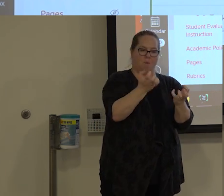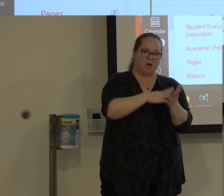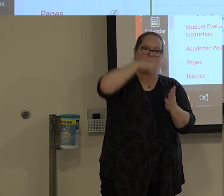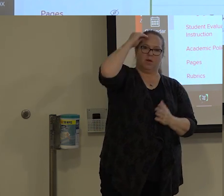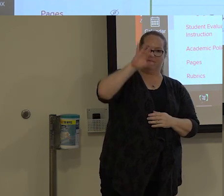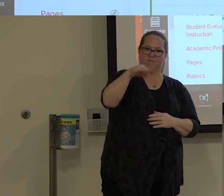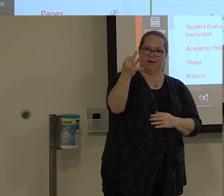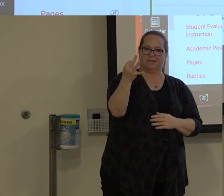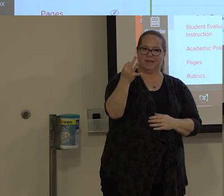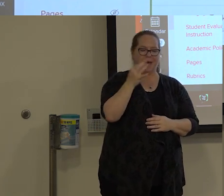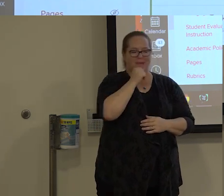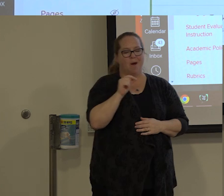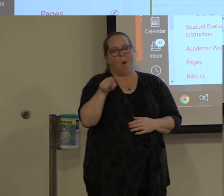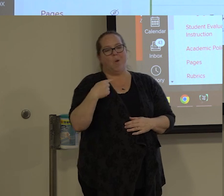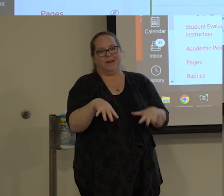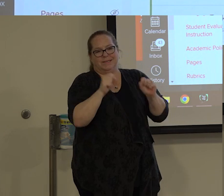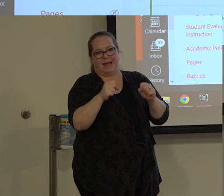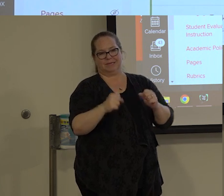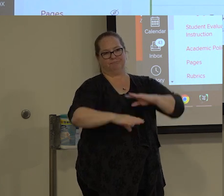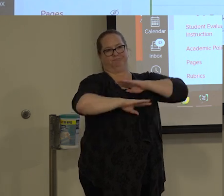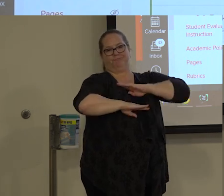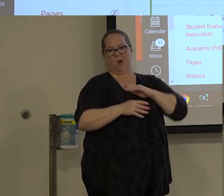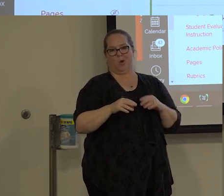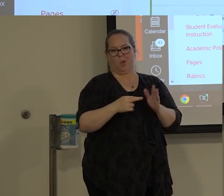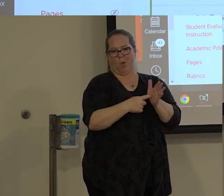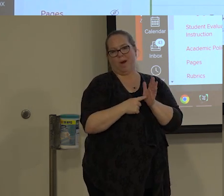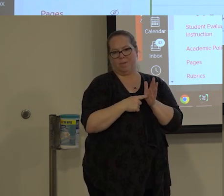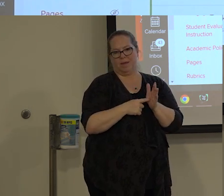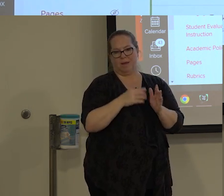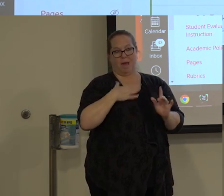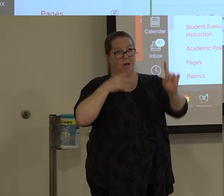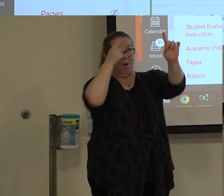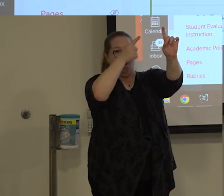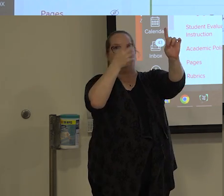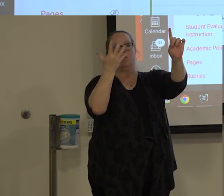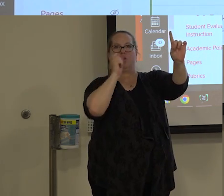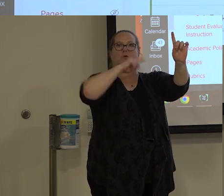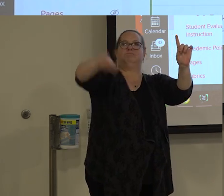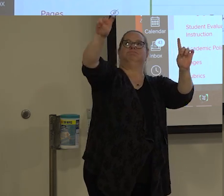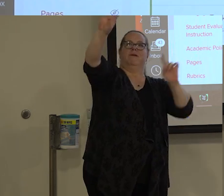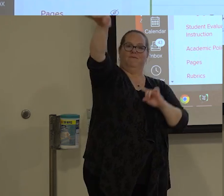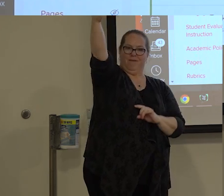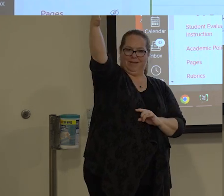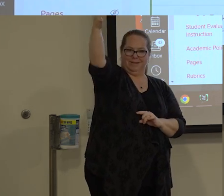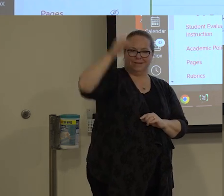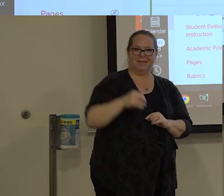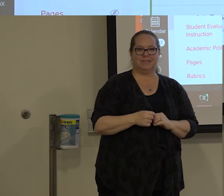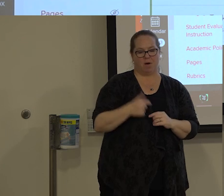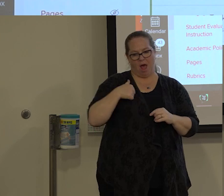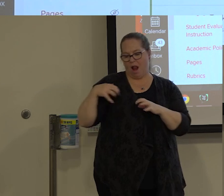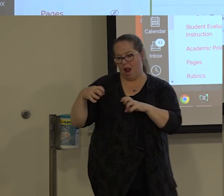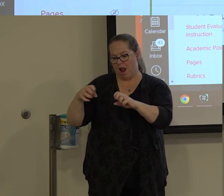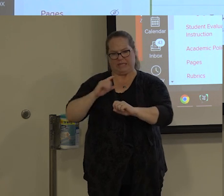For instance, I'm not simply taking the classes to fulfill a language requirement. I have aspirations to live in France someday. And so with this class, I take all the